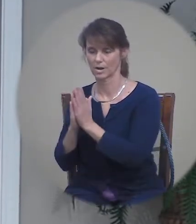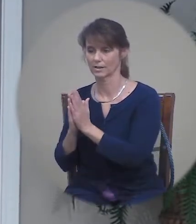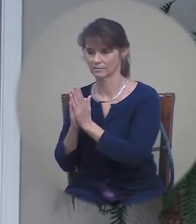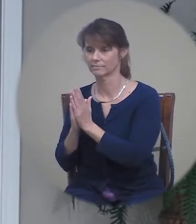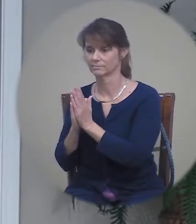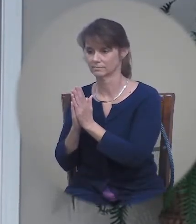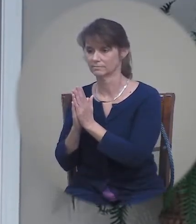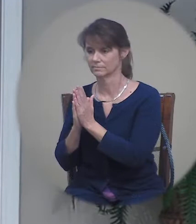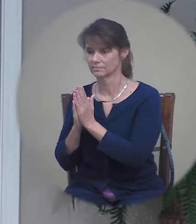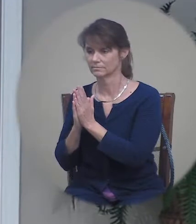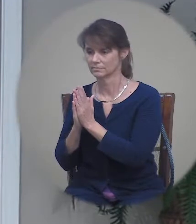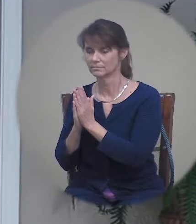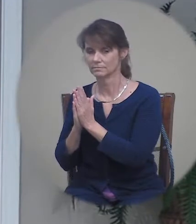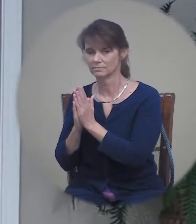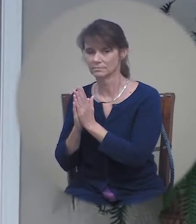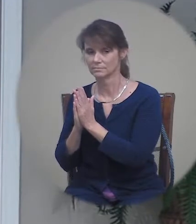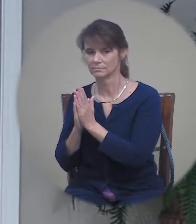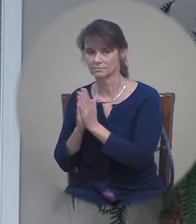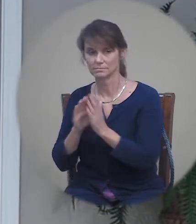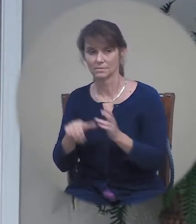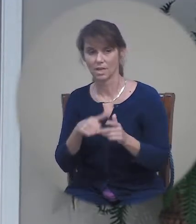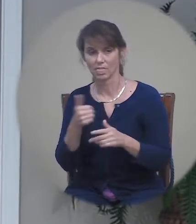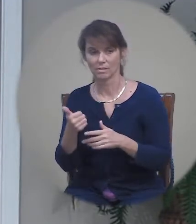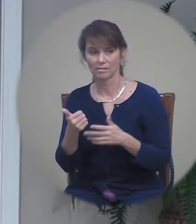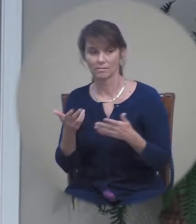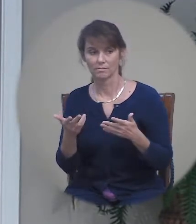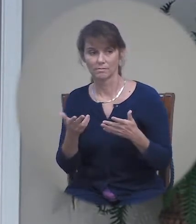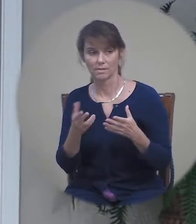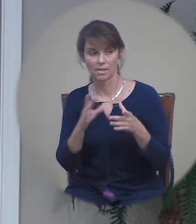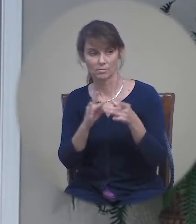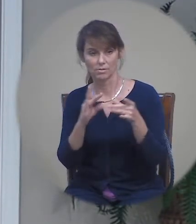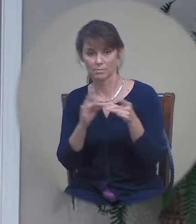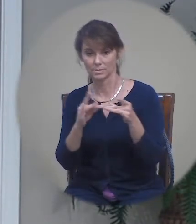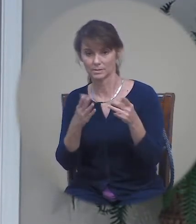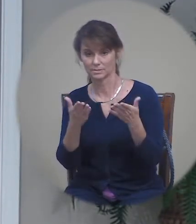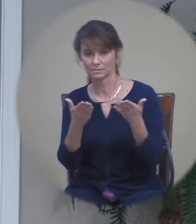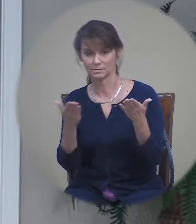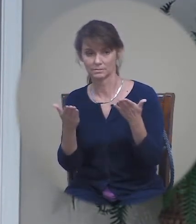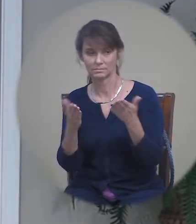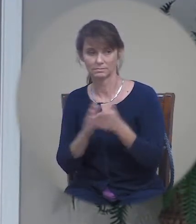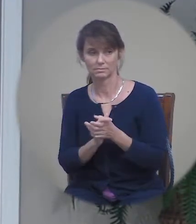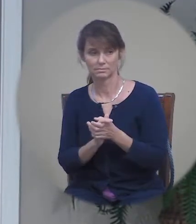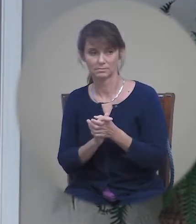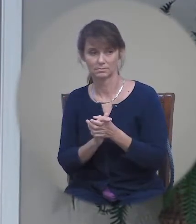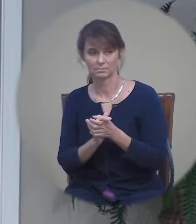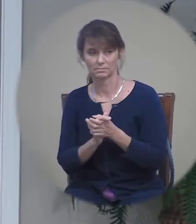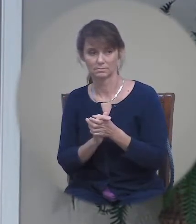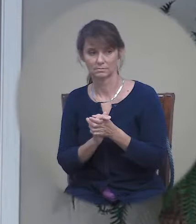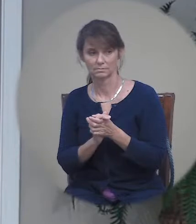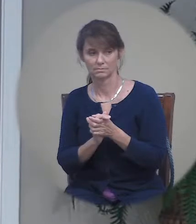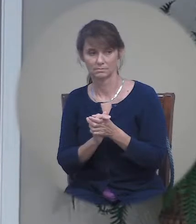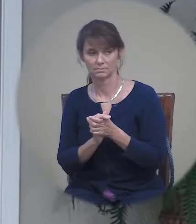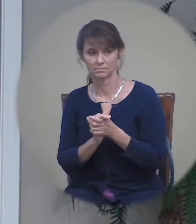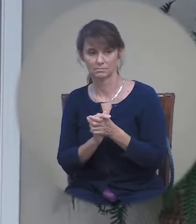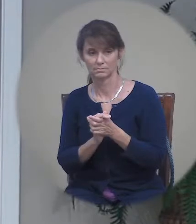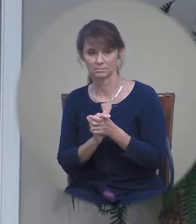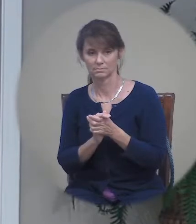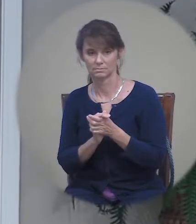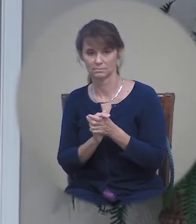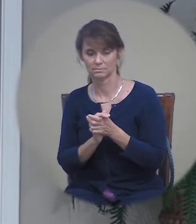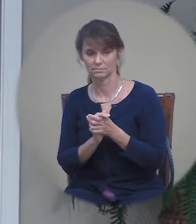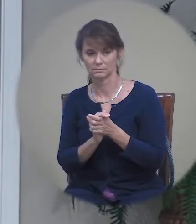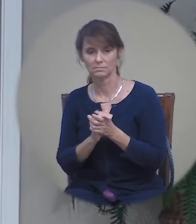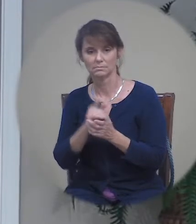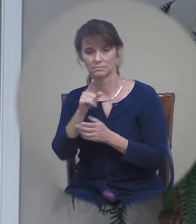further, any thoughts down through this text? We kind of went through it, but I want to look at Isaiah's response to this in a little more